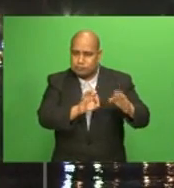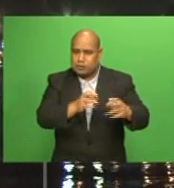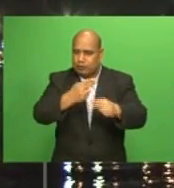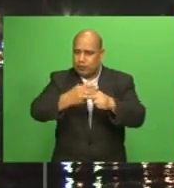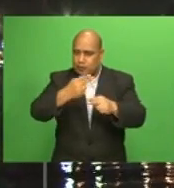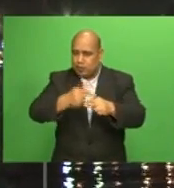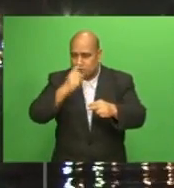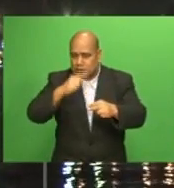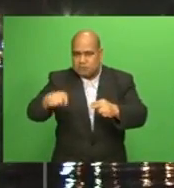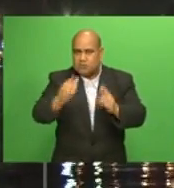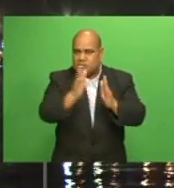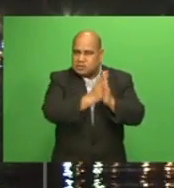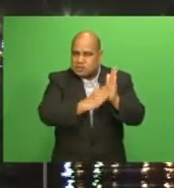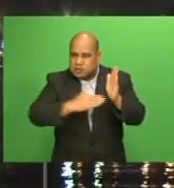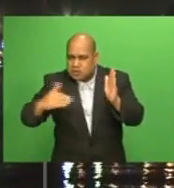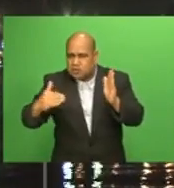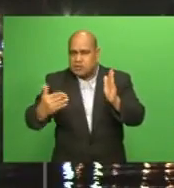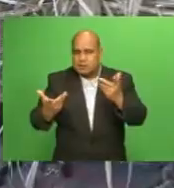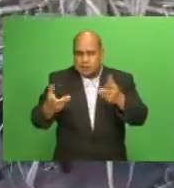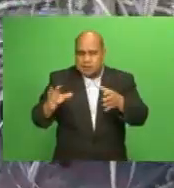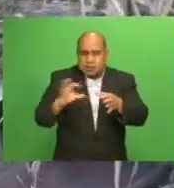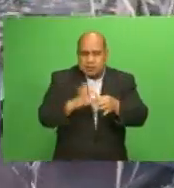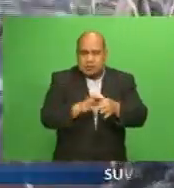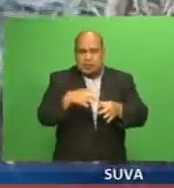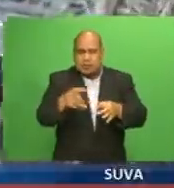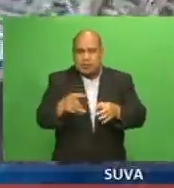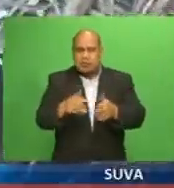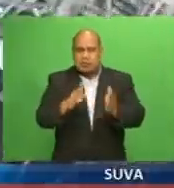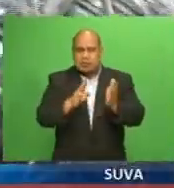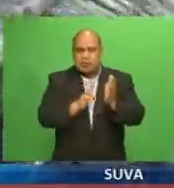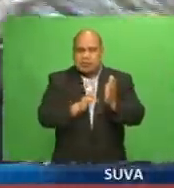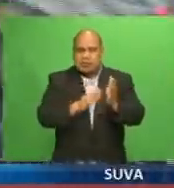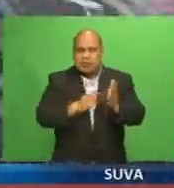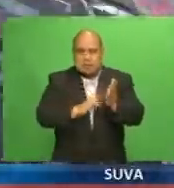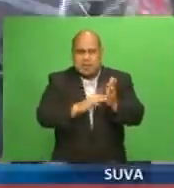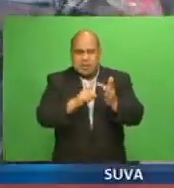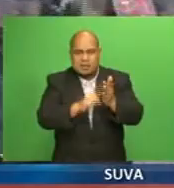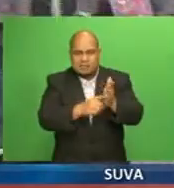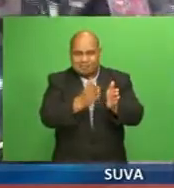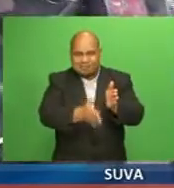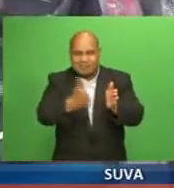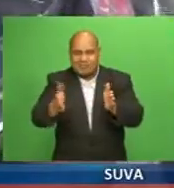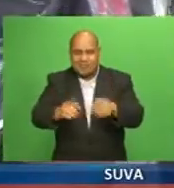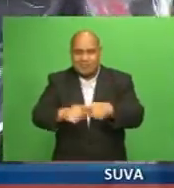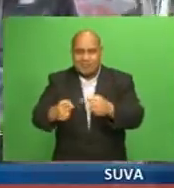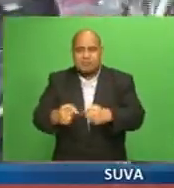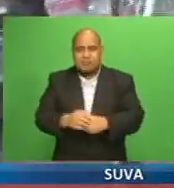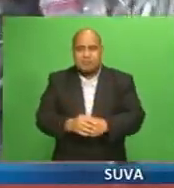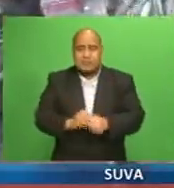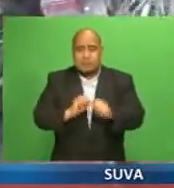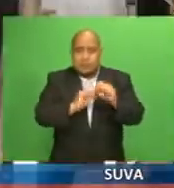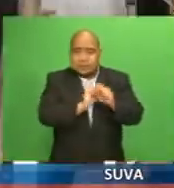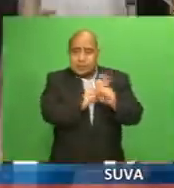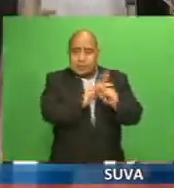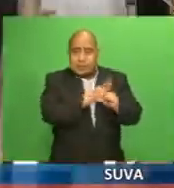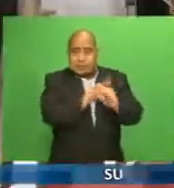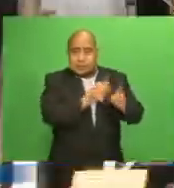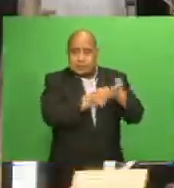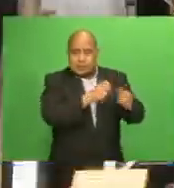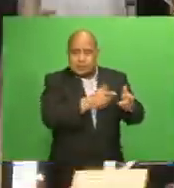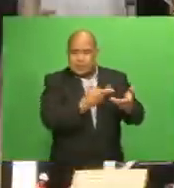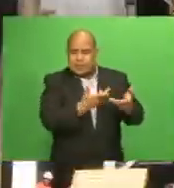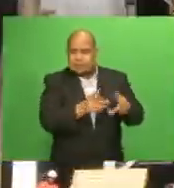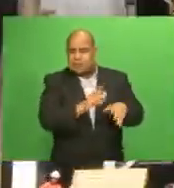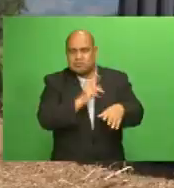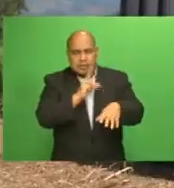performance. Kritika Kumar reports. In light of COVID-19, Dr. Rohit Kishore says the current trend cannot be allowed